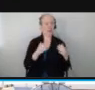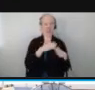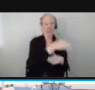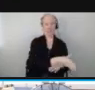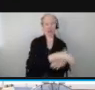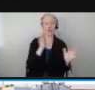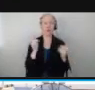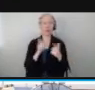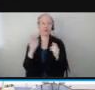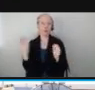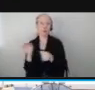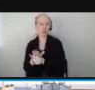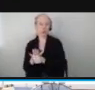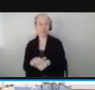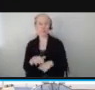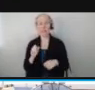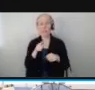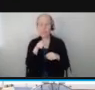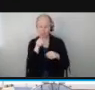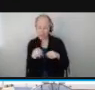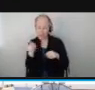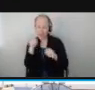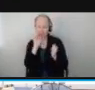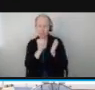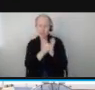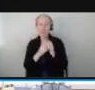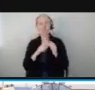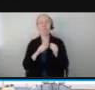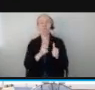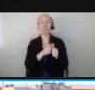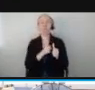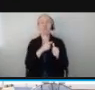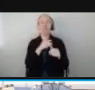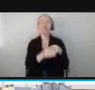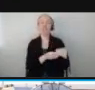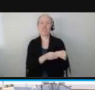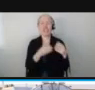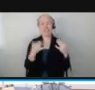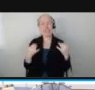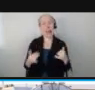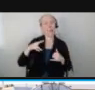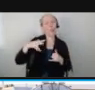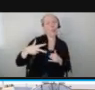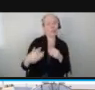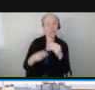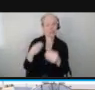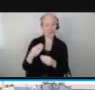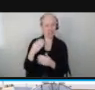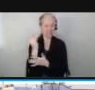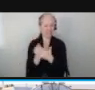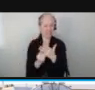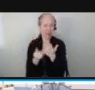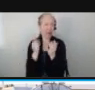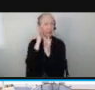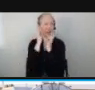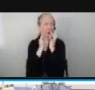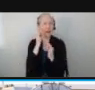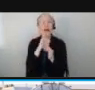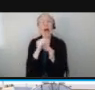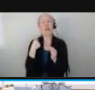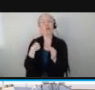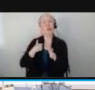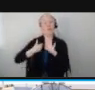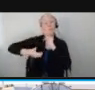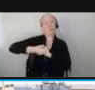are the first generation prototypes. We're working on our third generation design now, and we're partnering with international partners to help make that vehicle